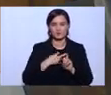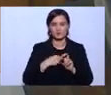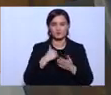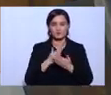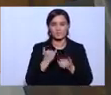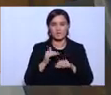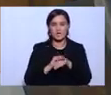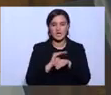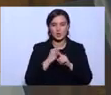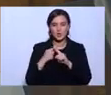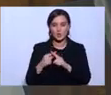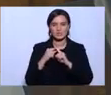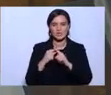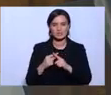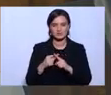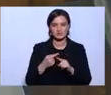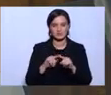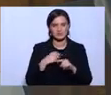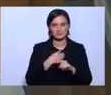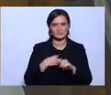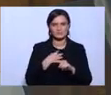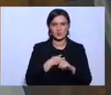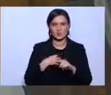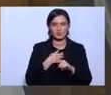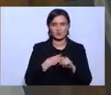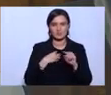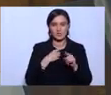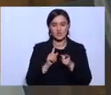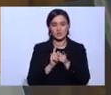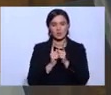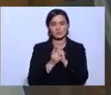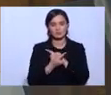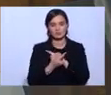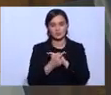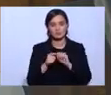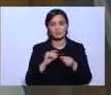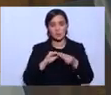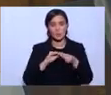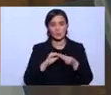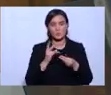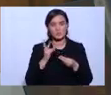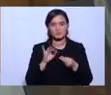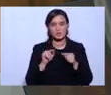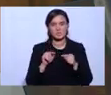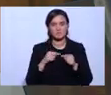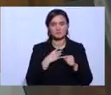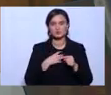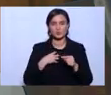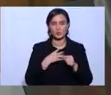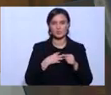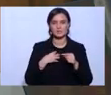is a variation or a change on friendship, but no less important. And